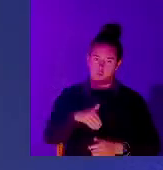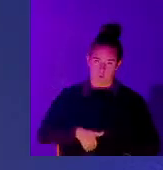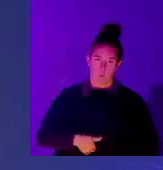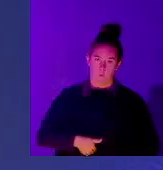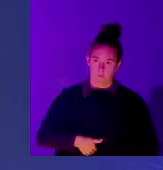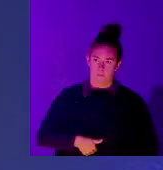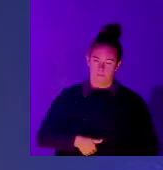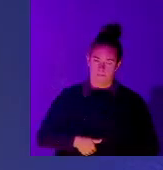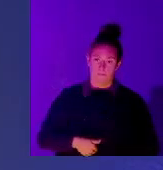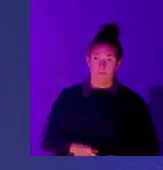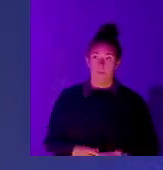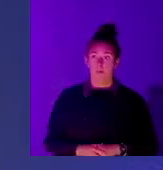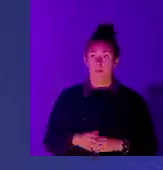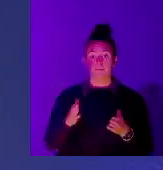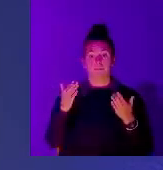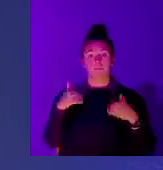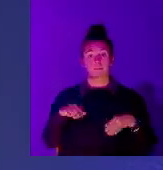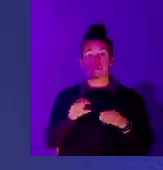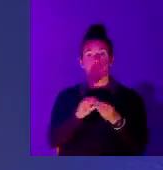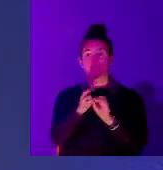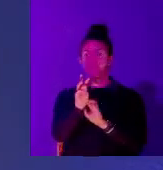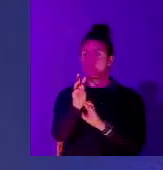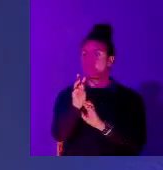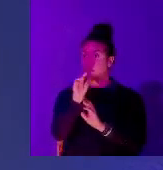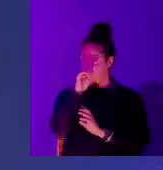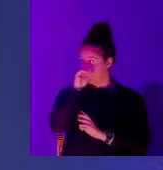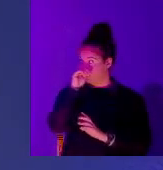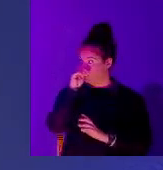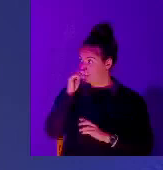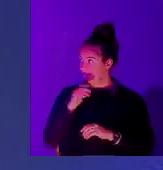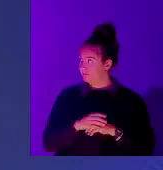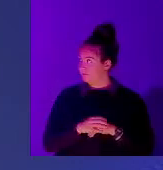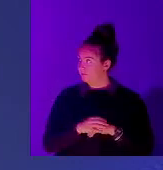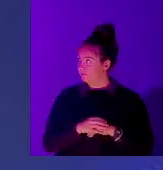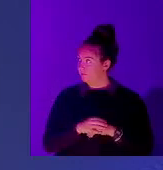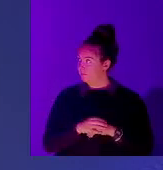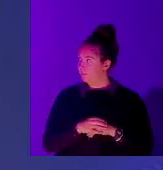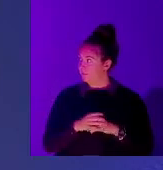Consideration number 6. What does it say about sin?